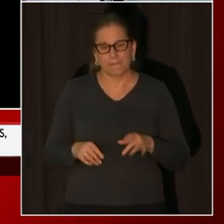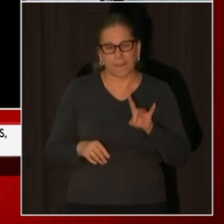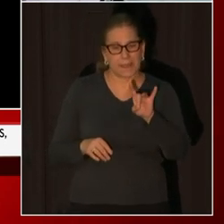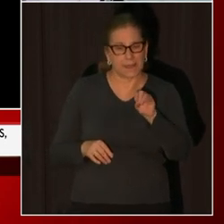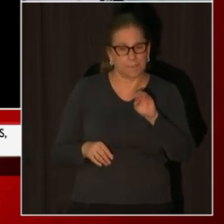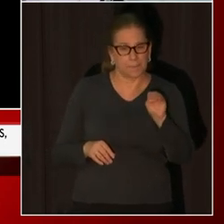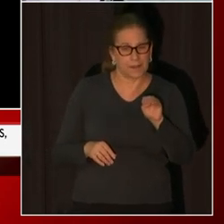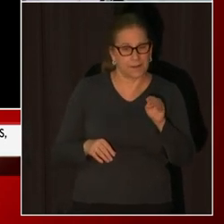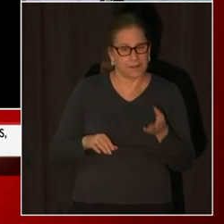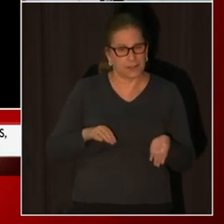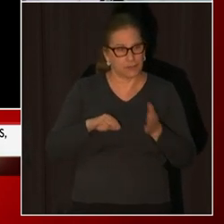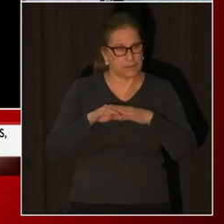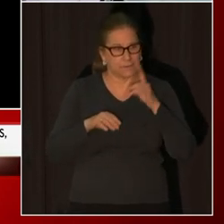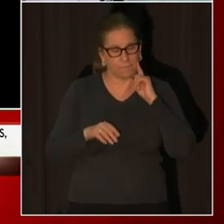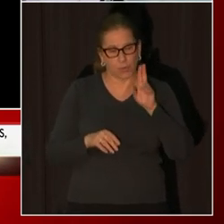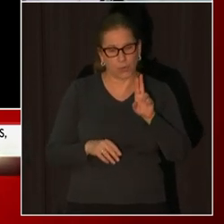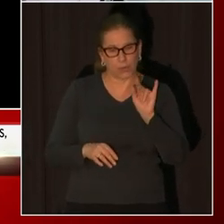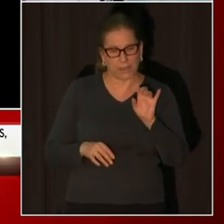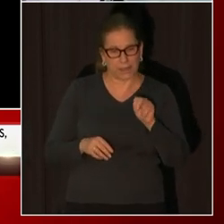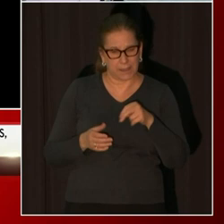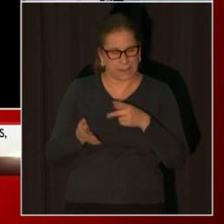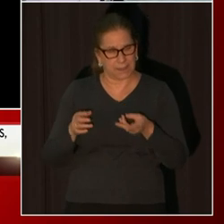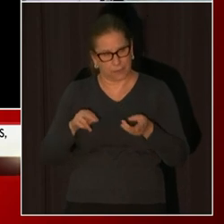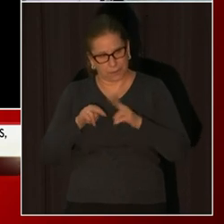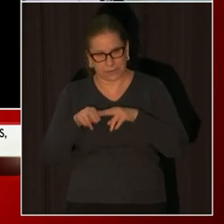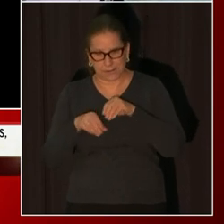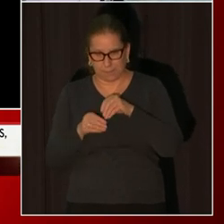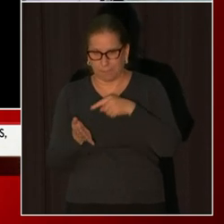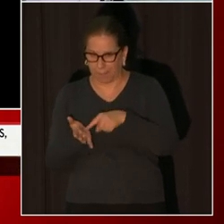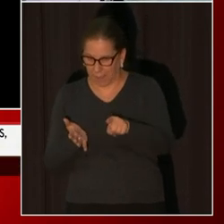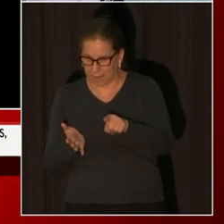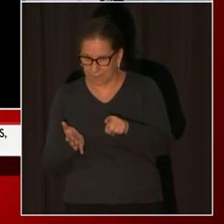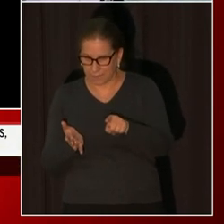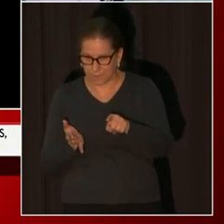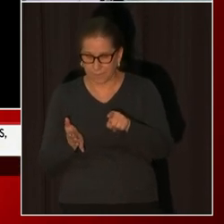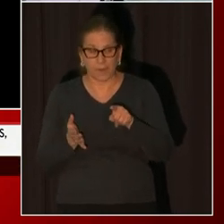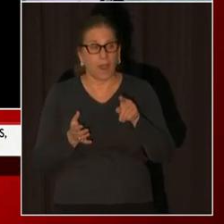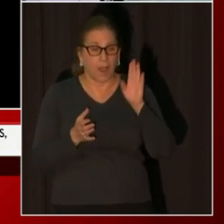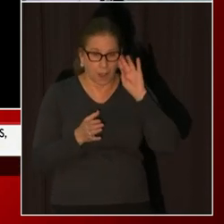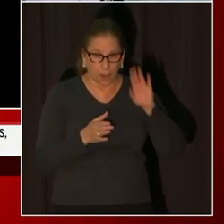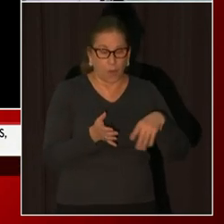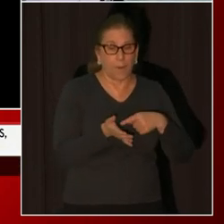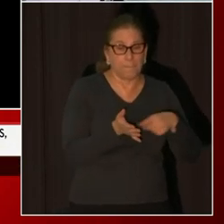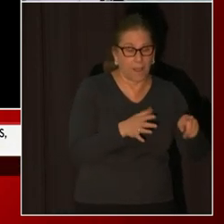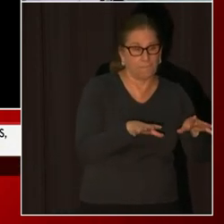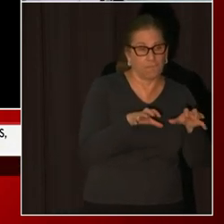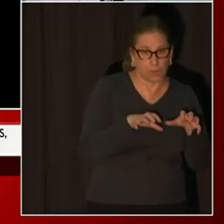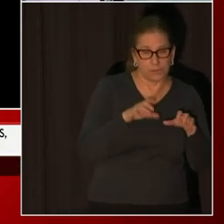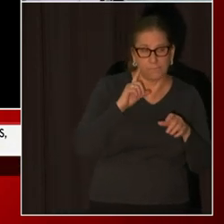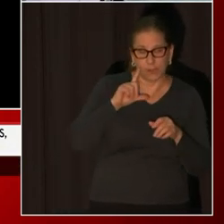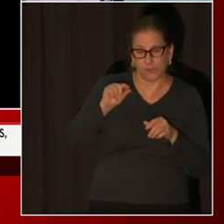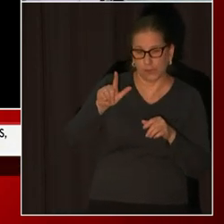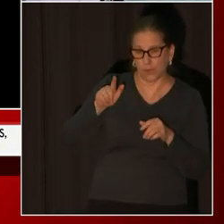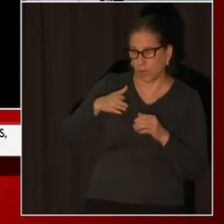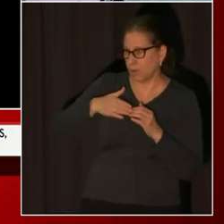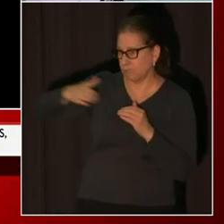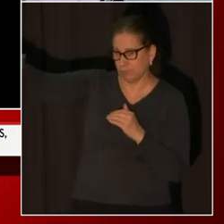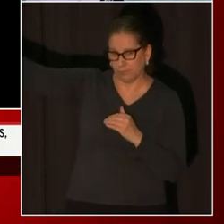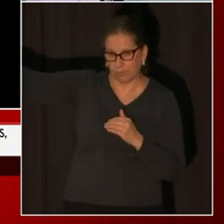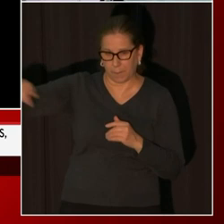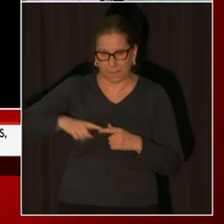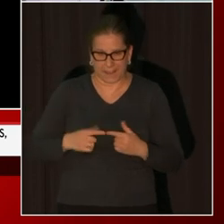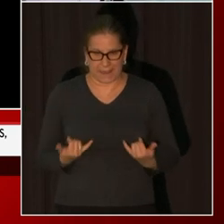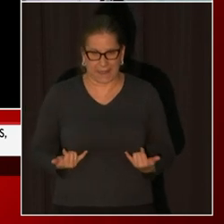year 20. So remember, pay is frozen in fiscal 21 and forward, but we have obligations that we paid in fiscal year